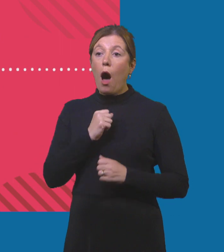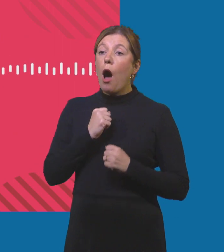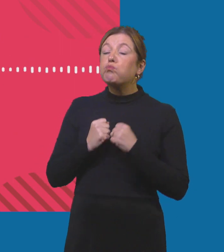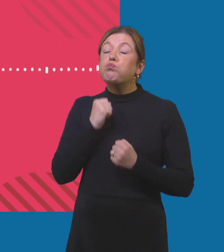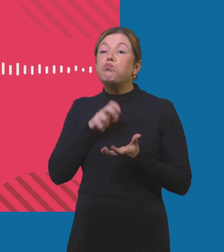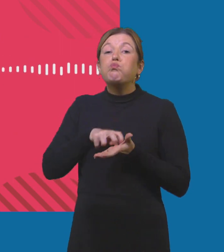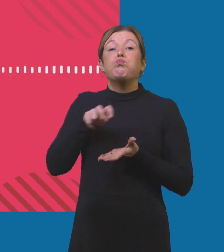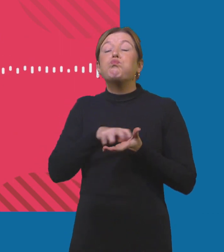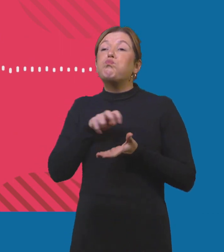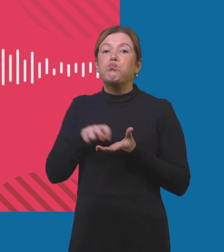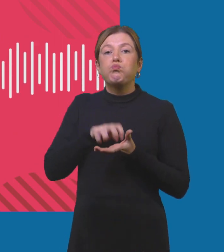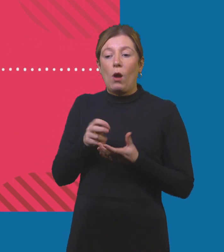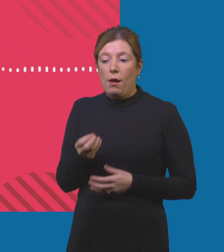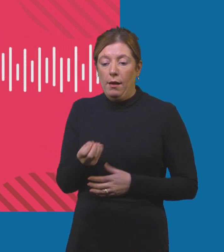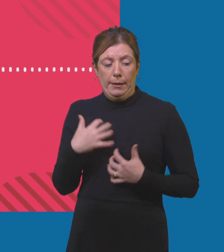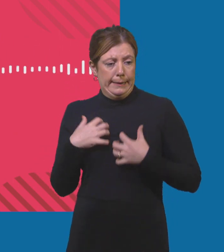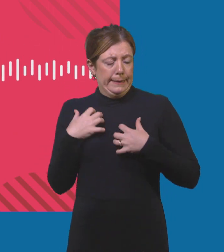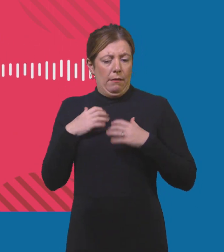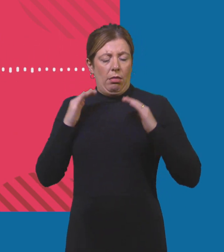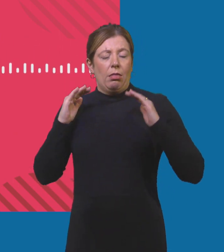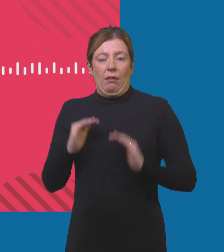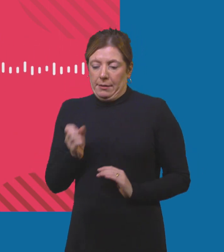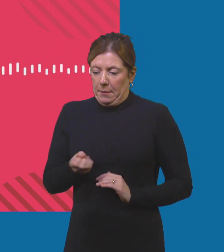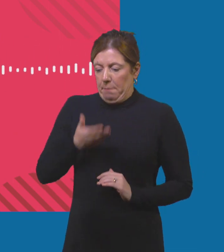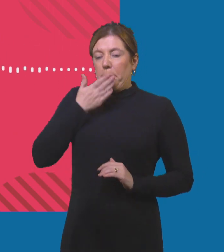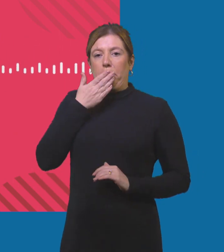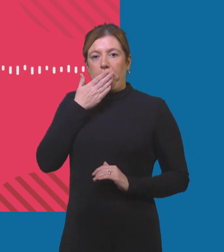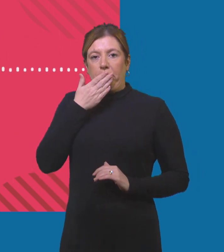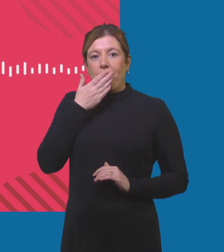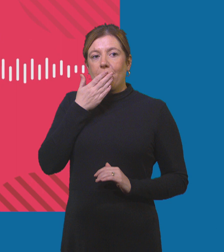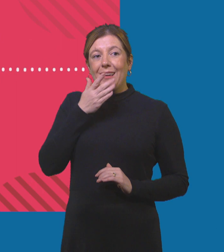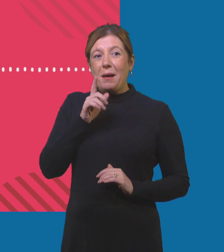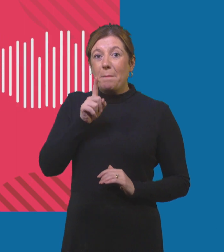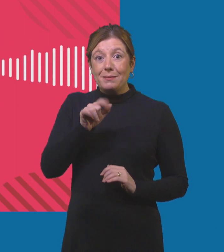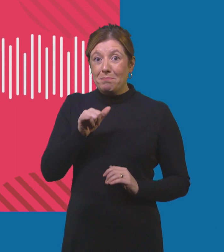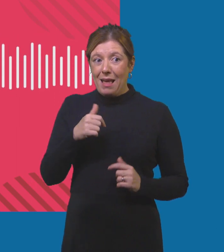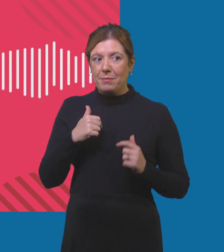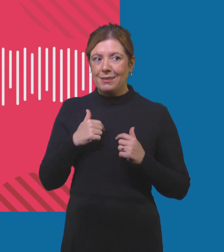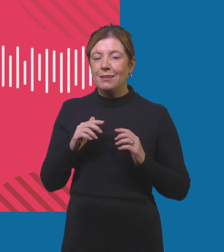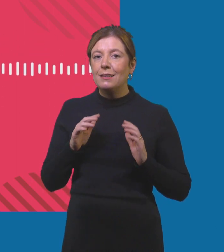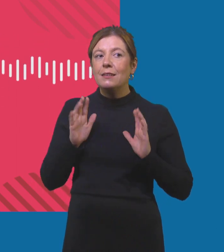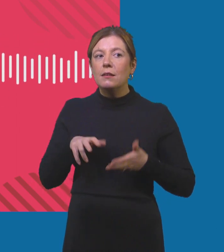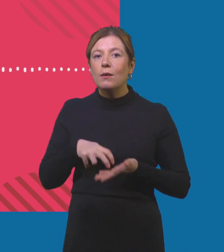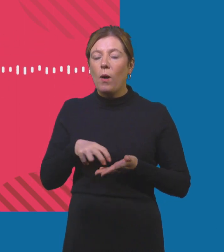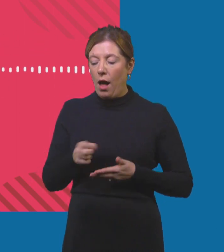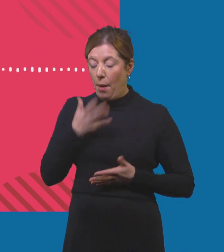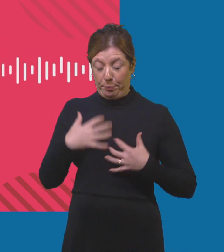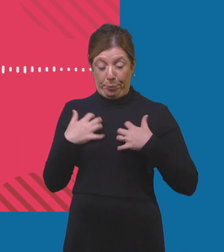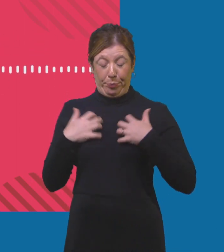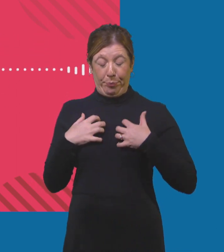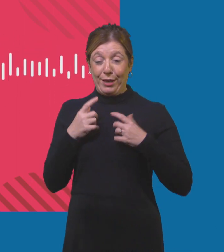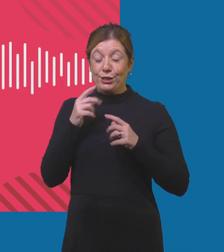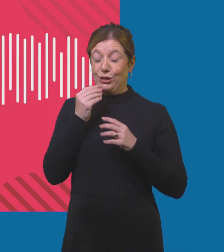that energy boost. But if you're not hiking or walking, then it just gives you a sugar rush. Ultimately, that's all I remember. I'm all for a sugar